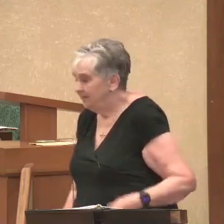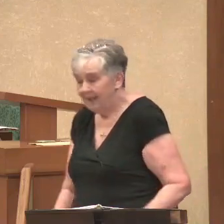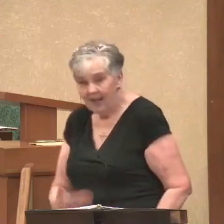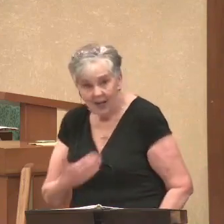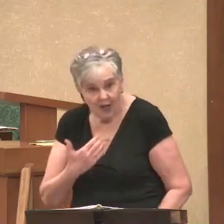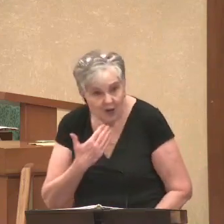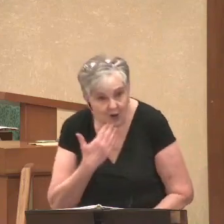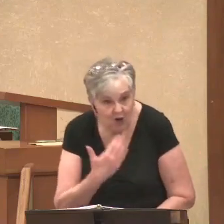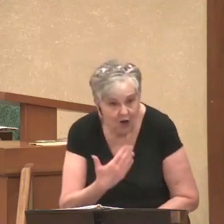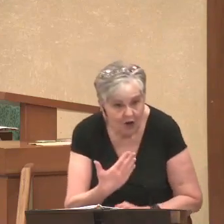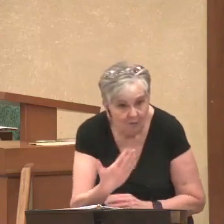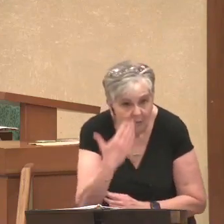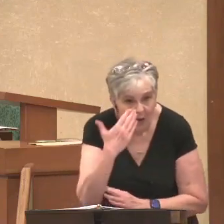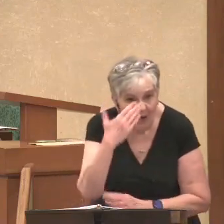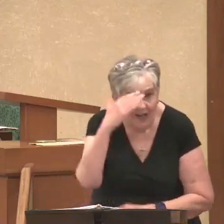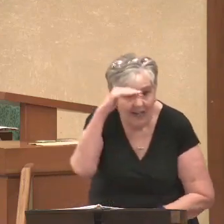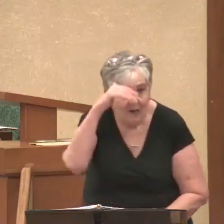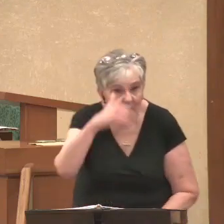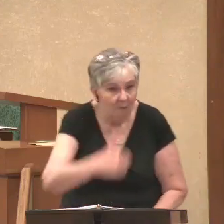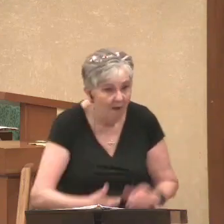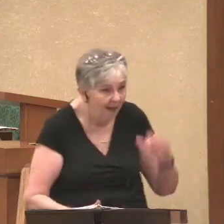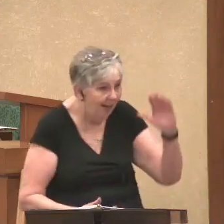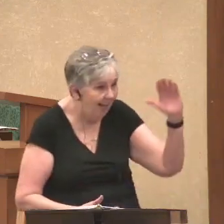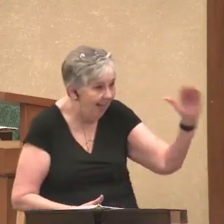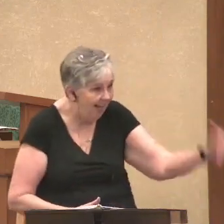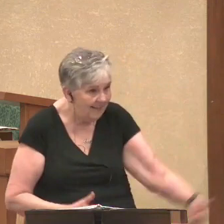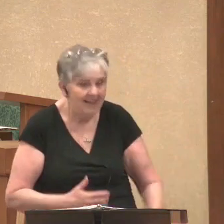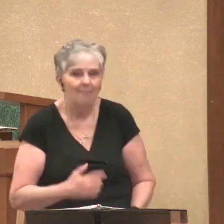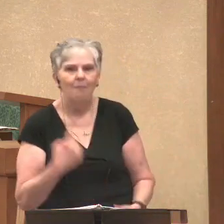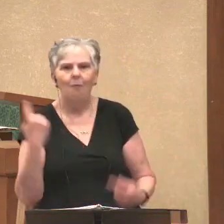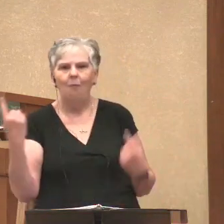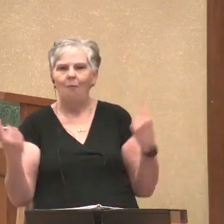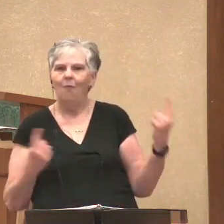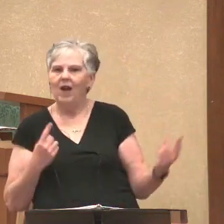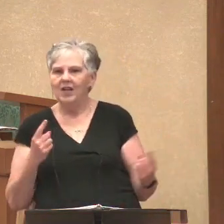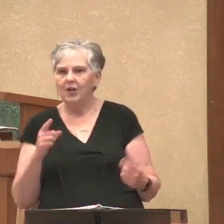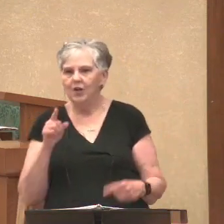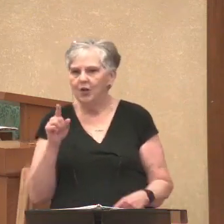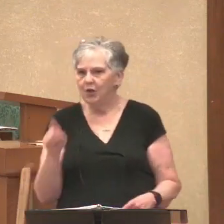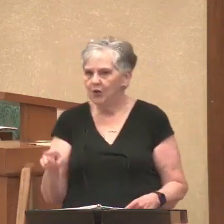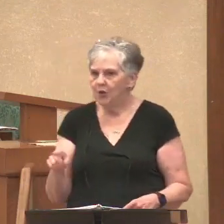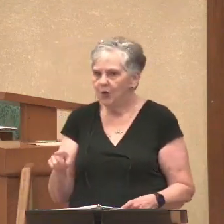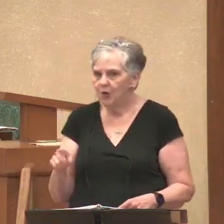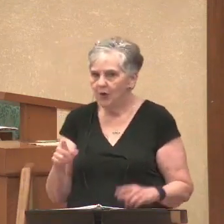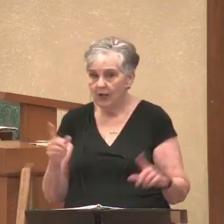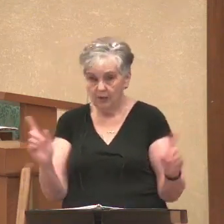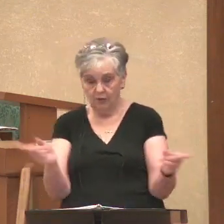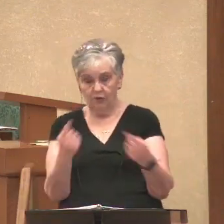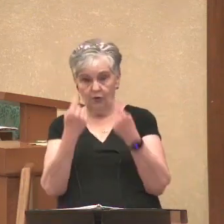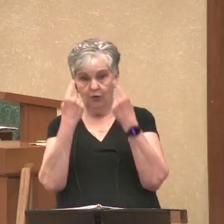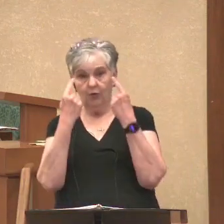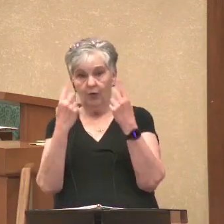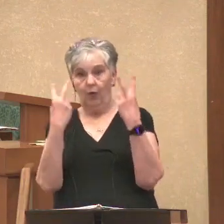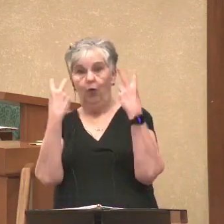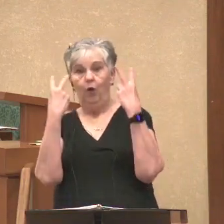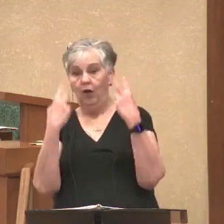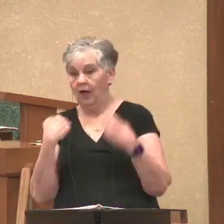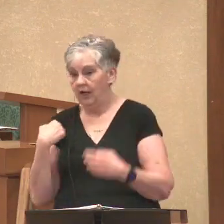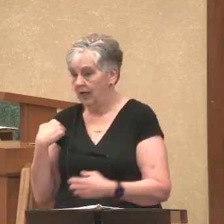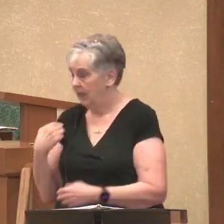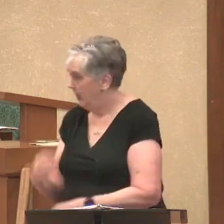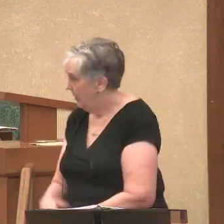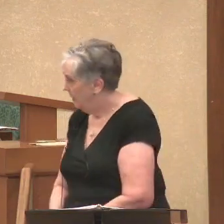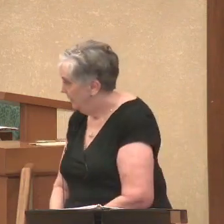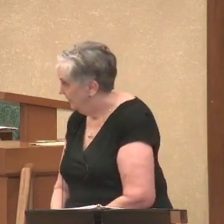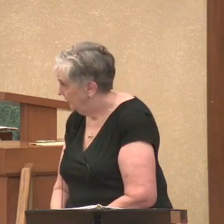Well, good morning. Welcome. I wonder if you can turn around and look over here.